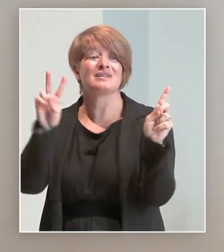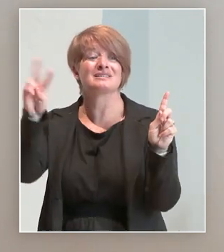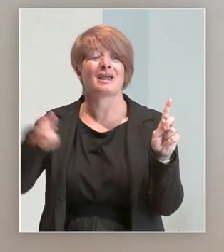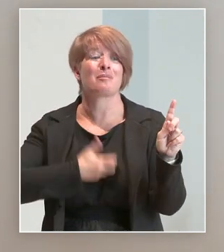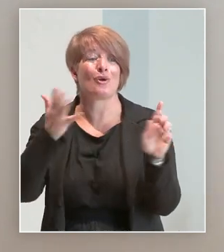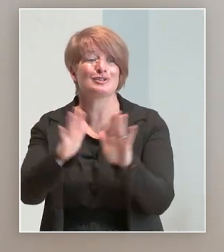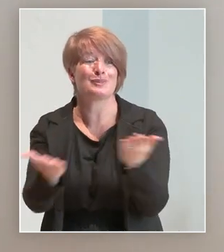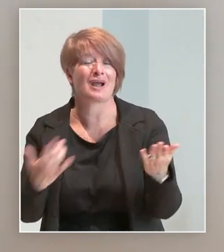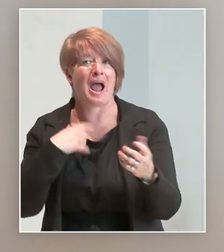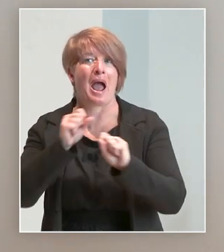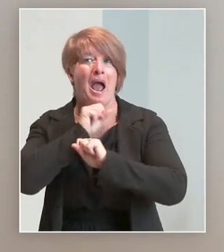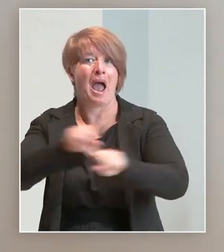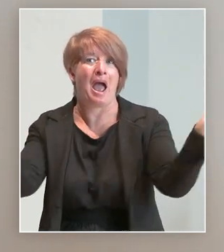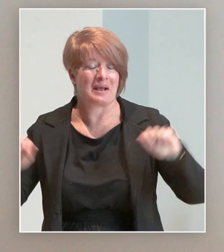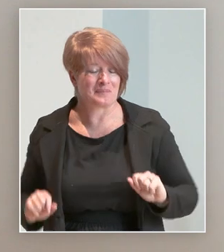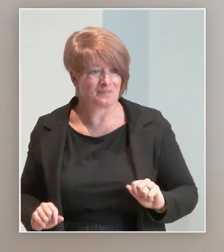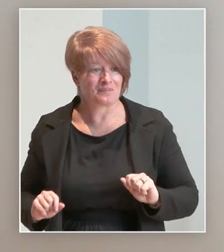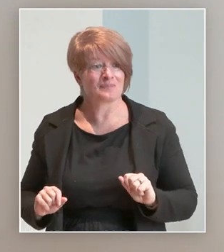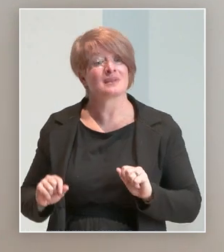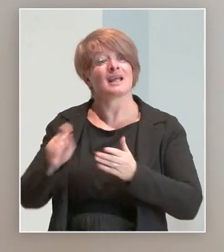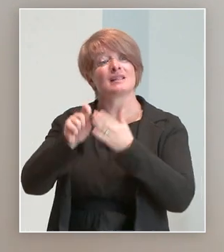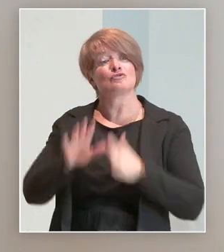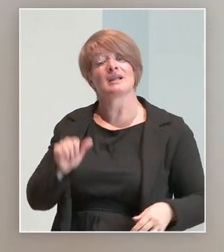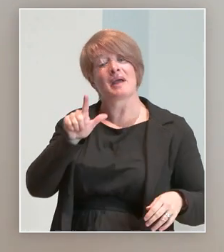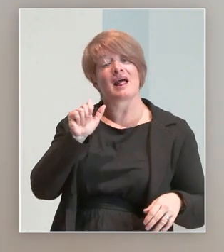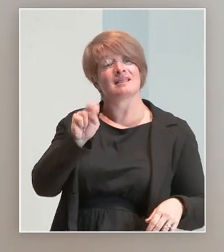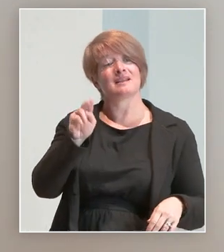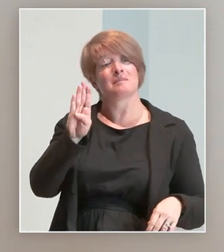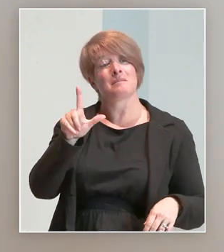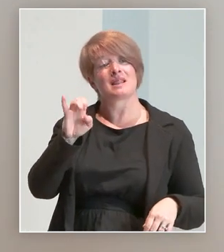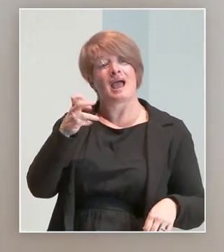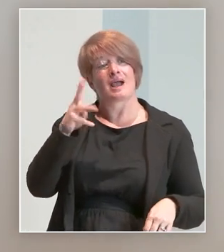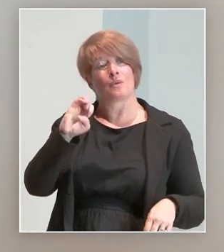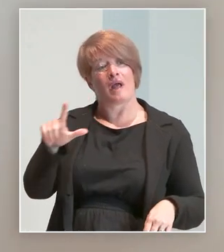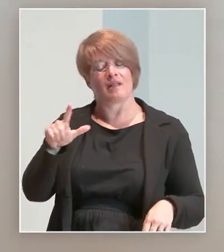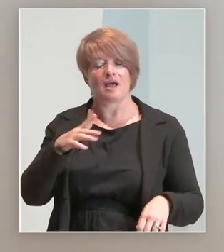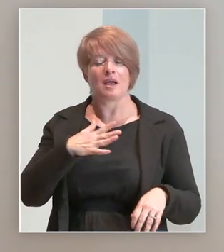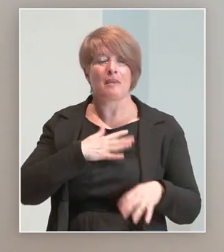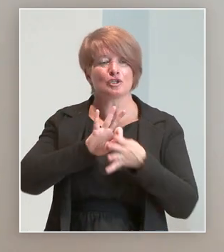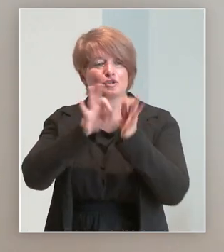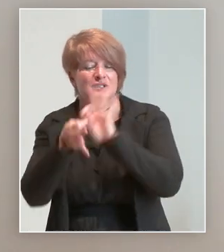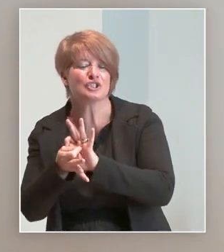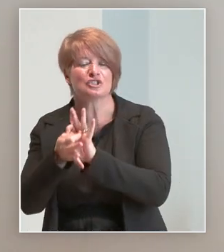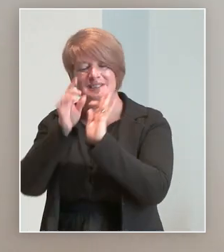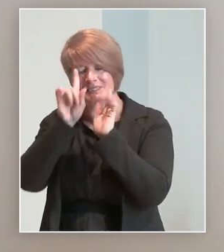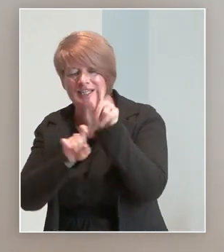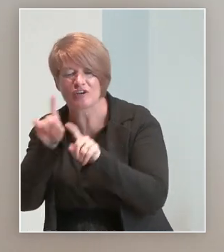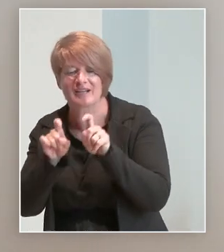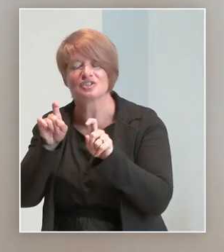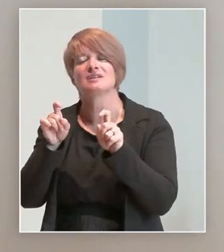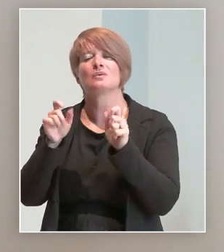book, a book illustrated by Alan Blackwell, my interpretation, interrogation, and conversation with